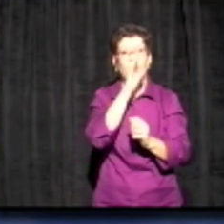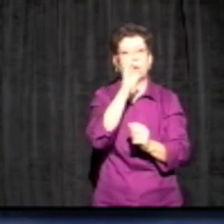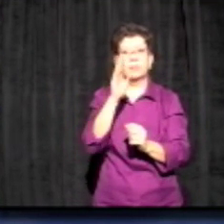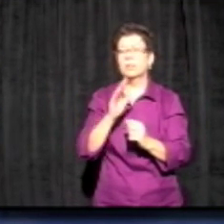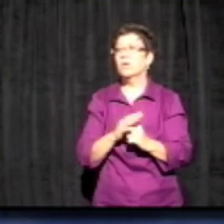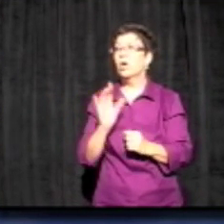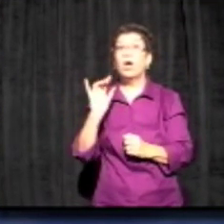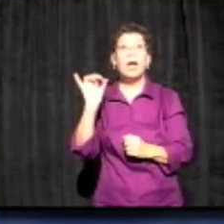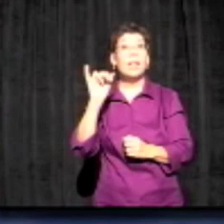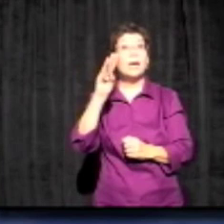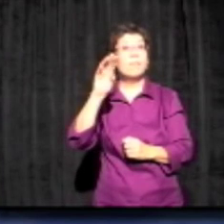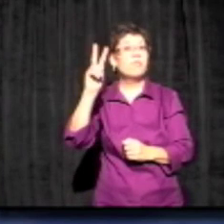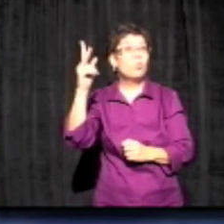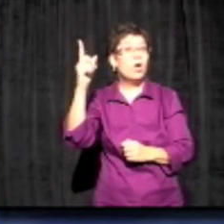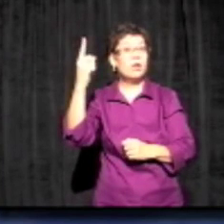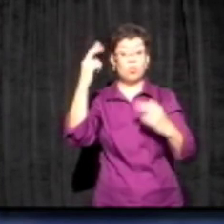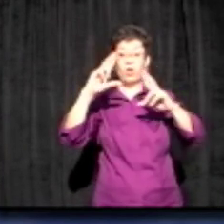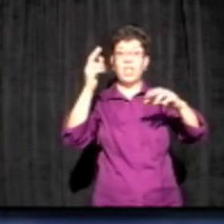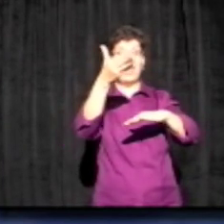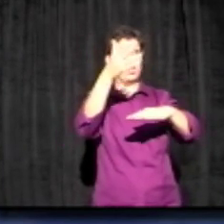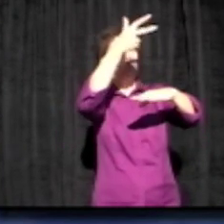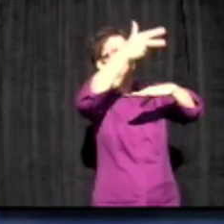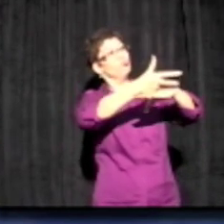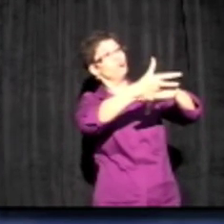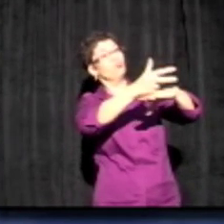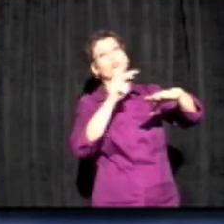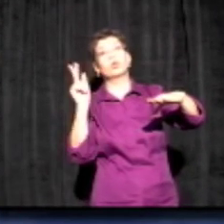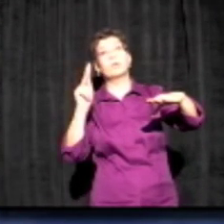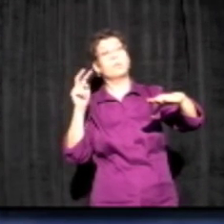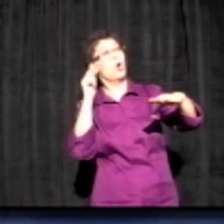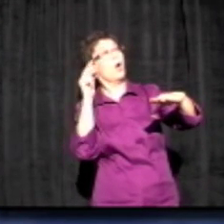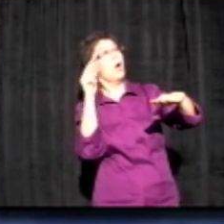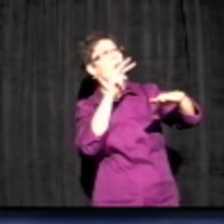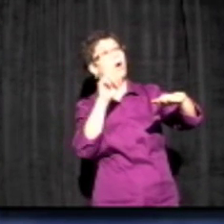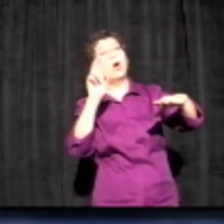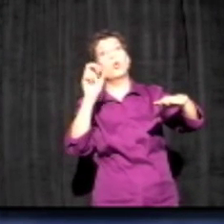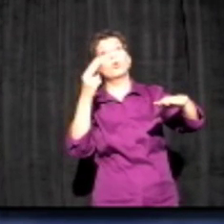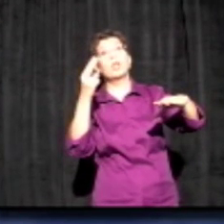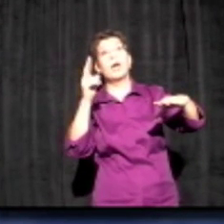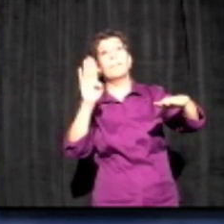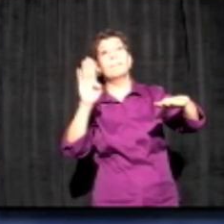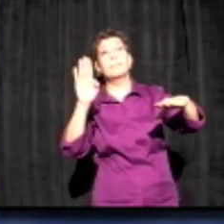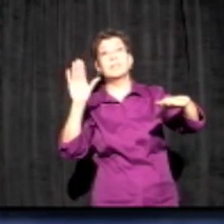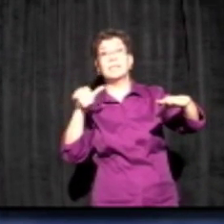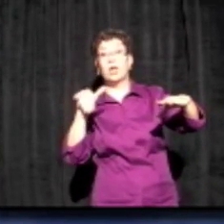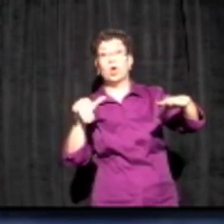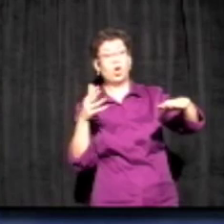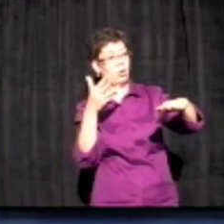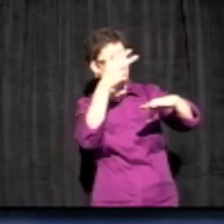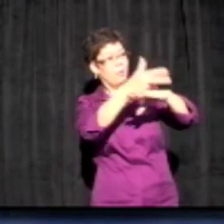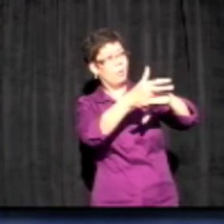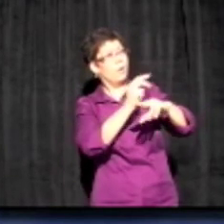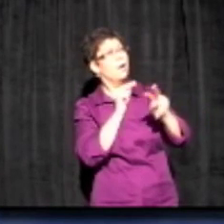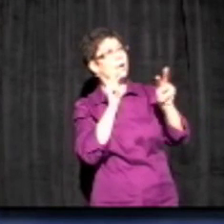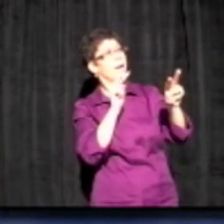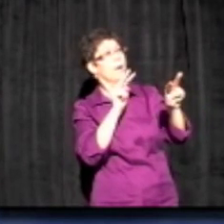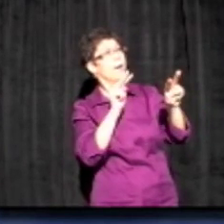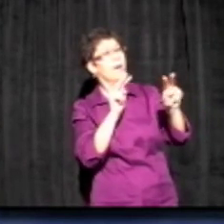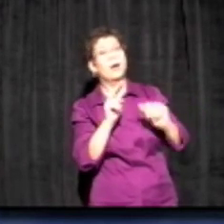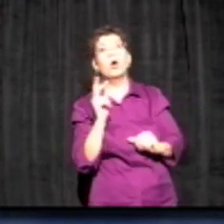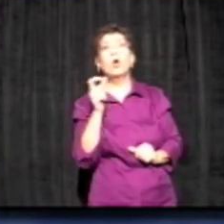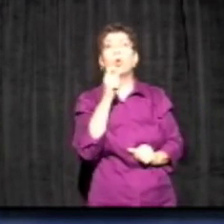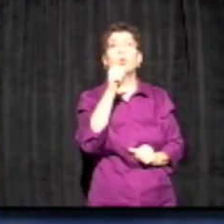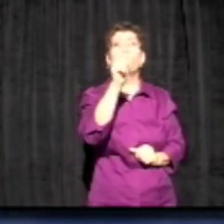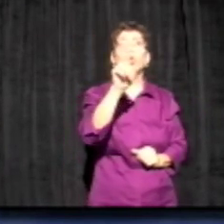centers, at medical supply retail outlets, and other locations that work with individuals who use